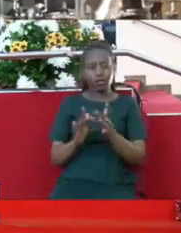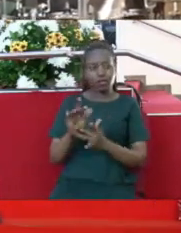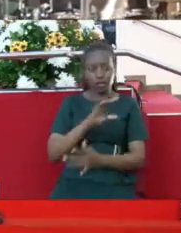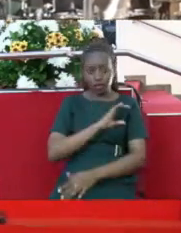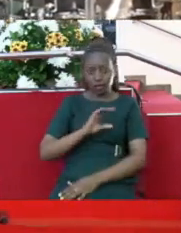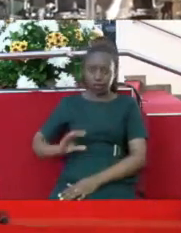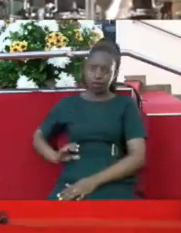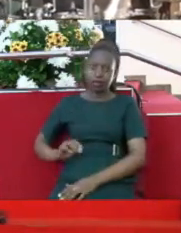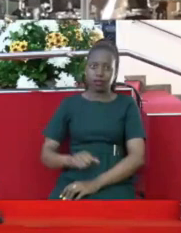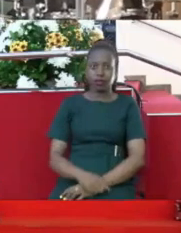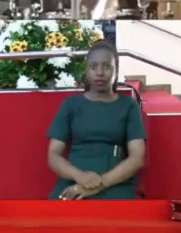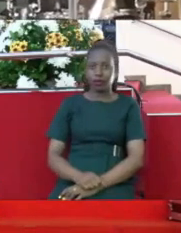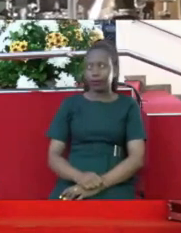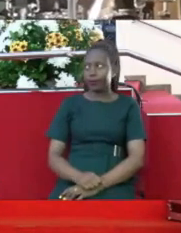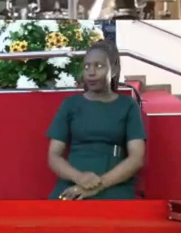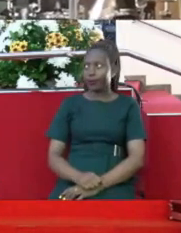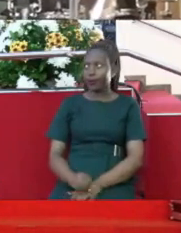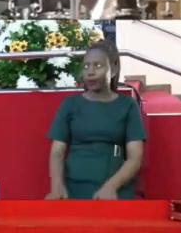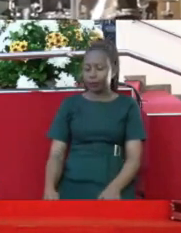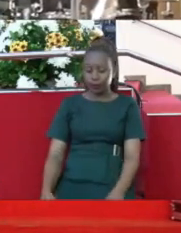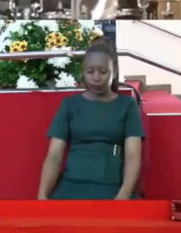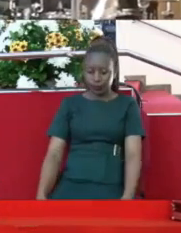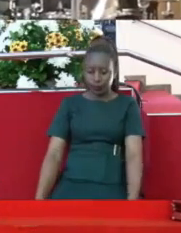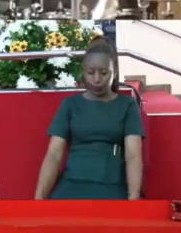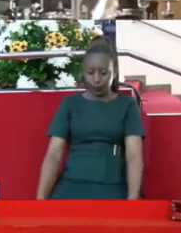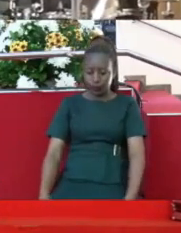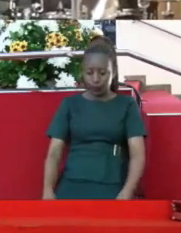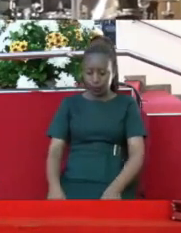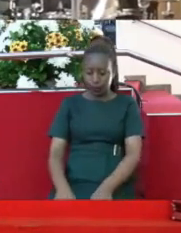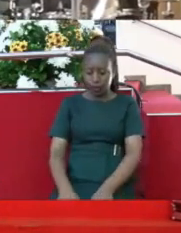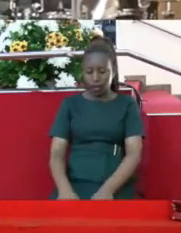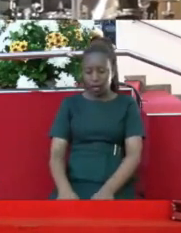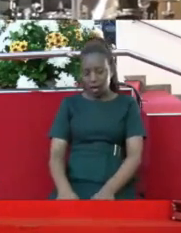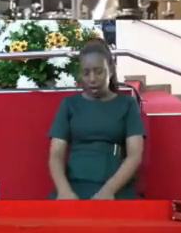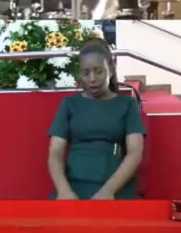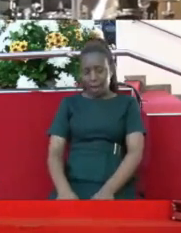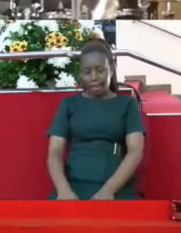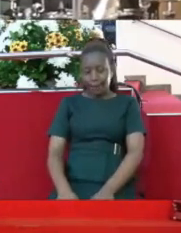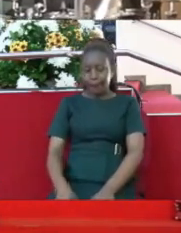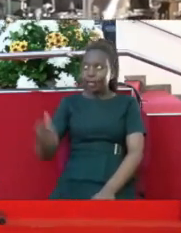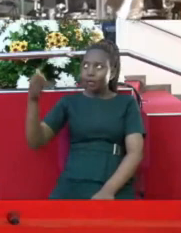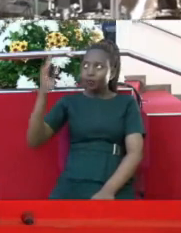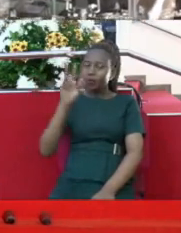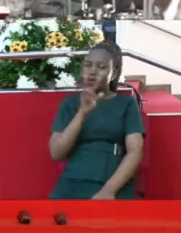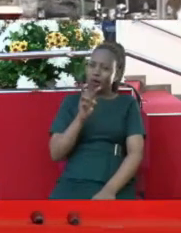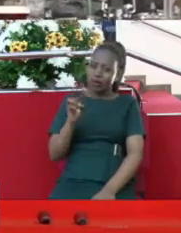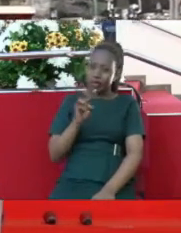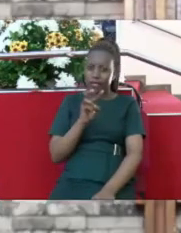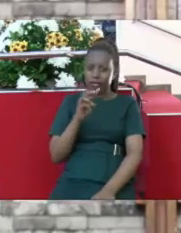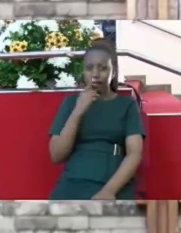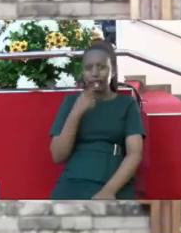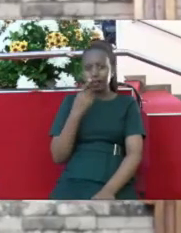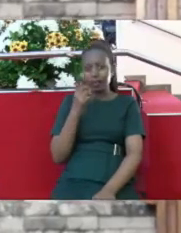Kama yale ama yale tu hatukufanya. But because he is God. Na ni kwa sababu yeye ni Mungu. So when we are justified, he looks at us and he says this one is a